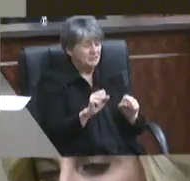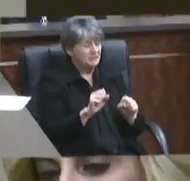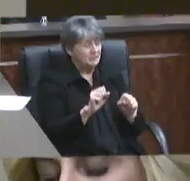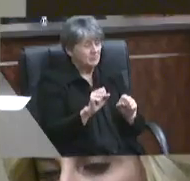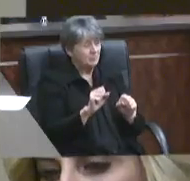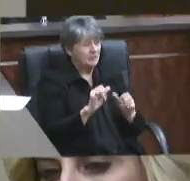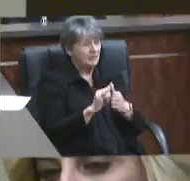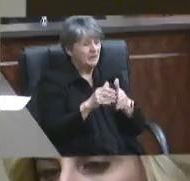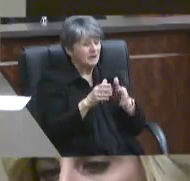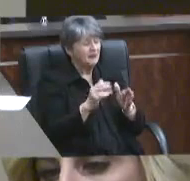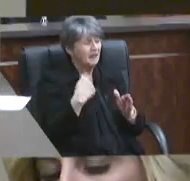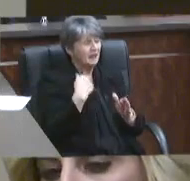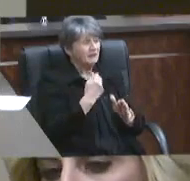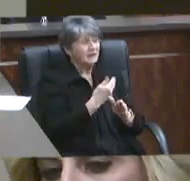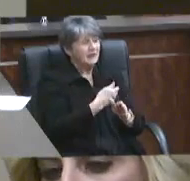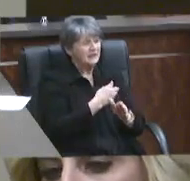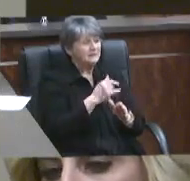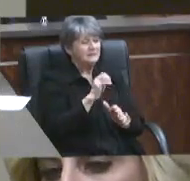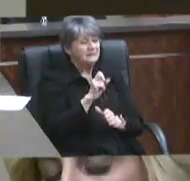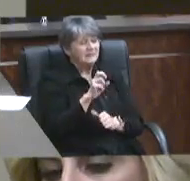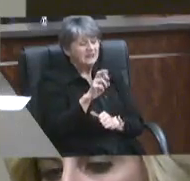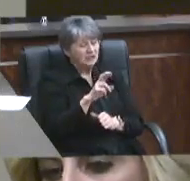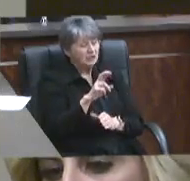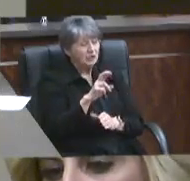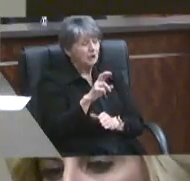us interoperability